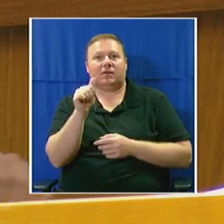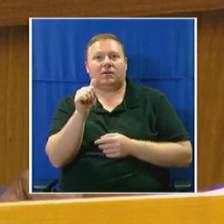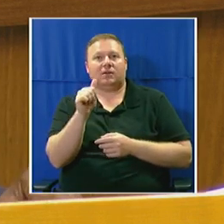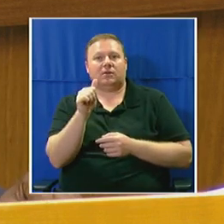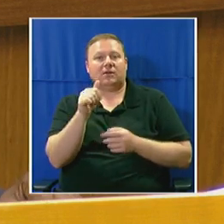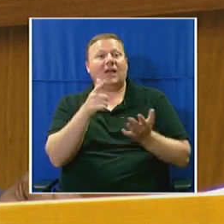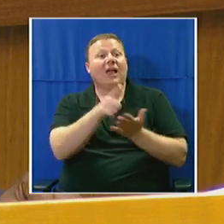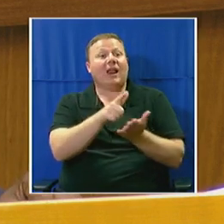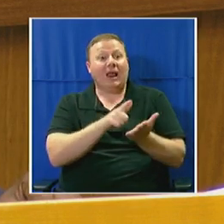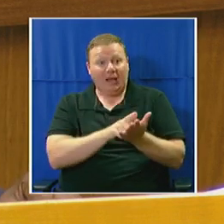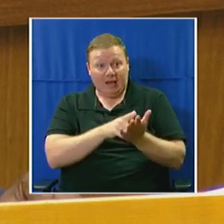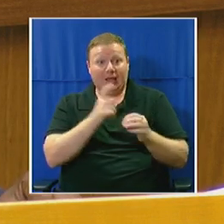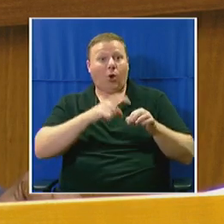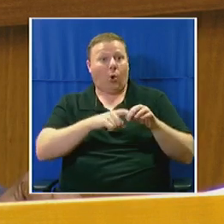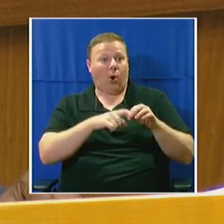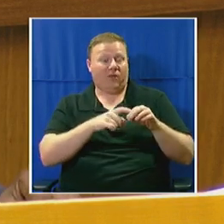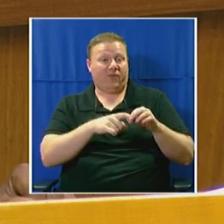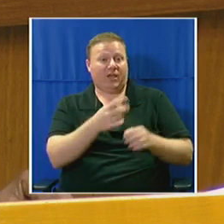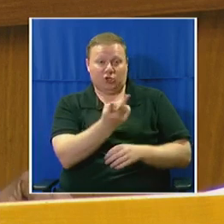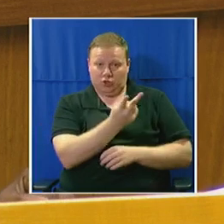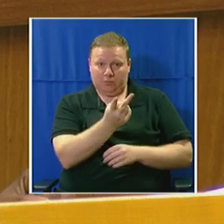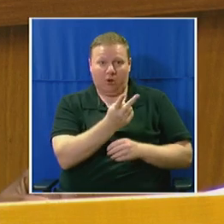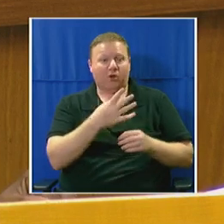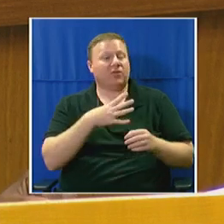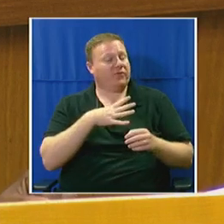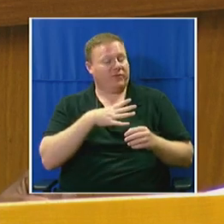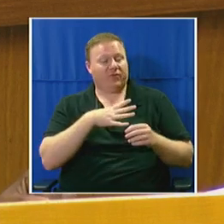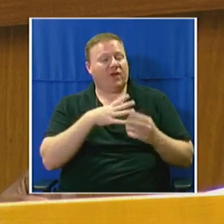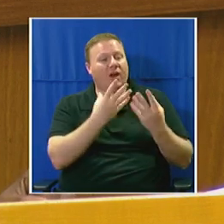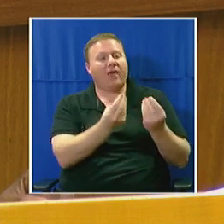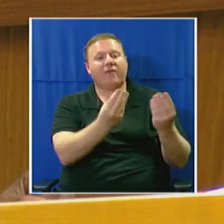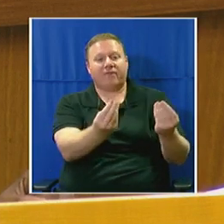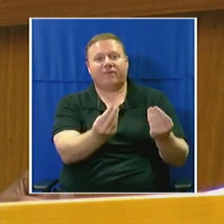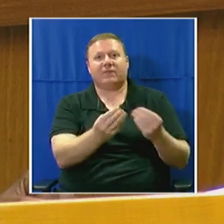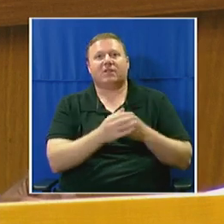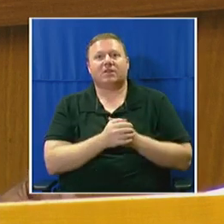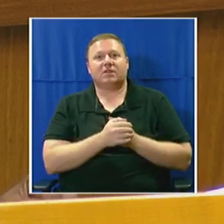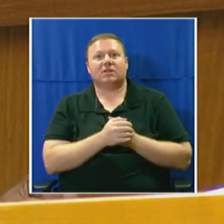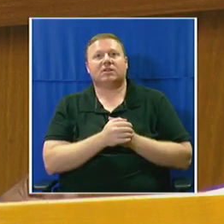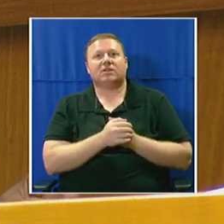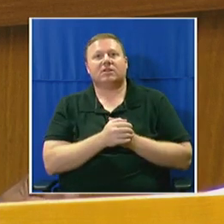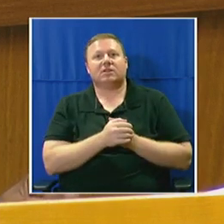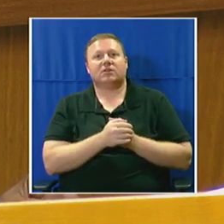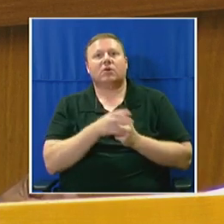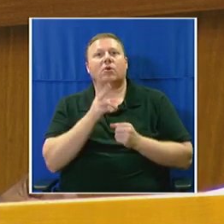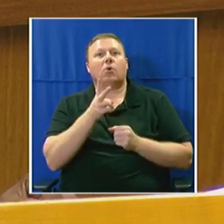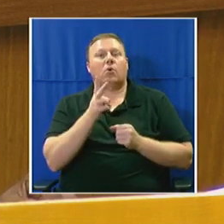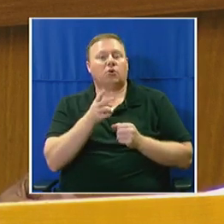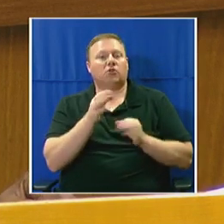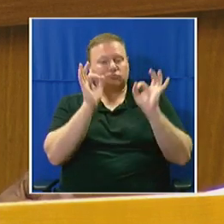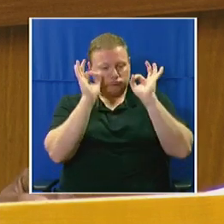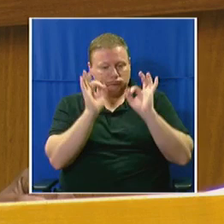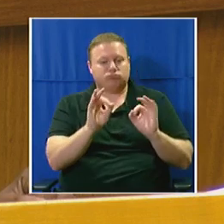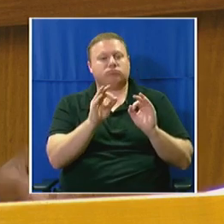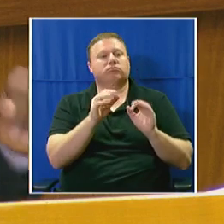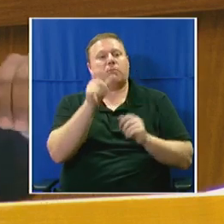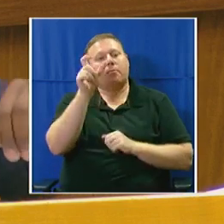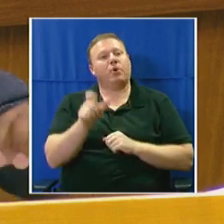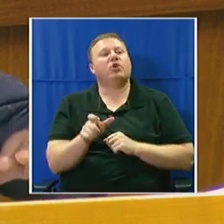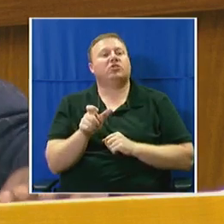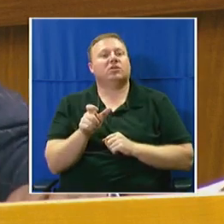the deputy National director of public prosecutions a special director of public procs at the NPA in